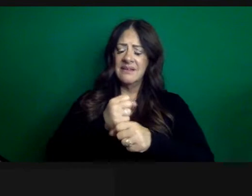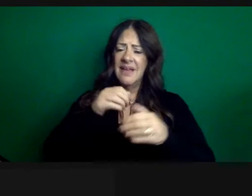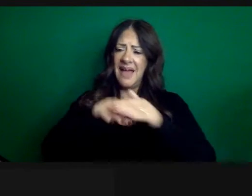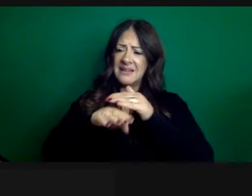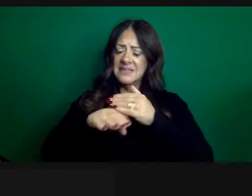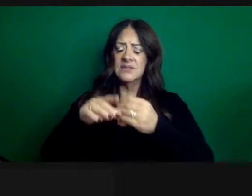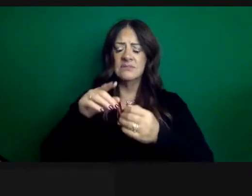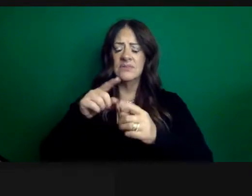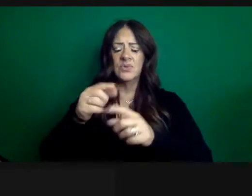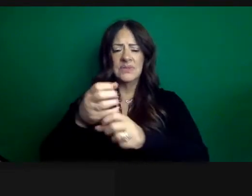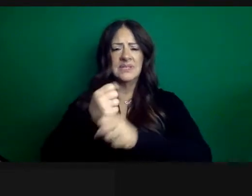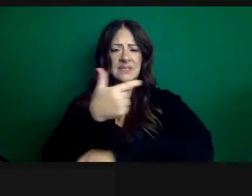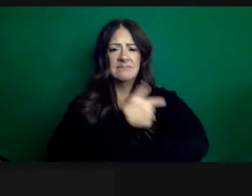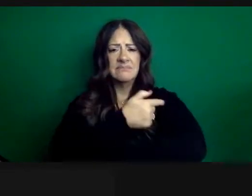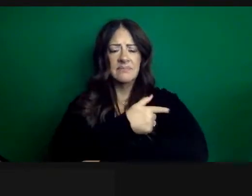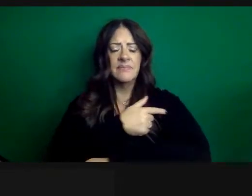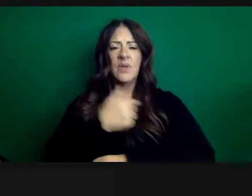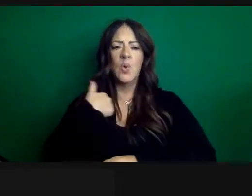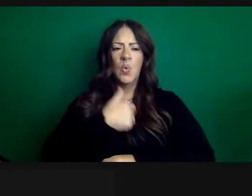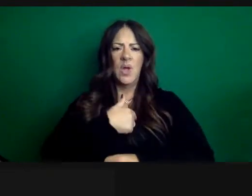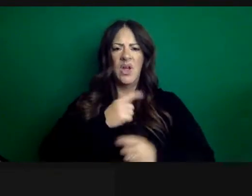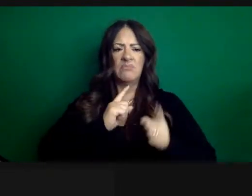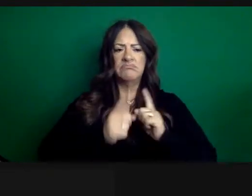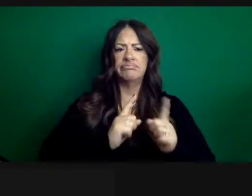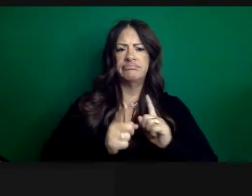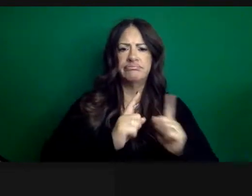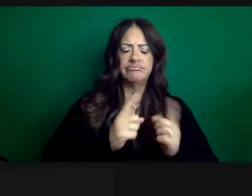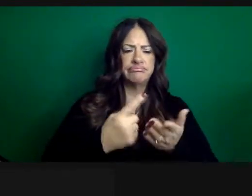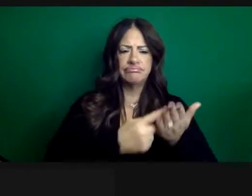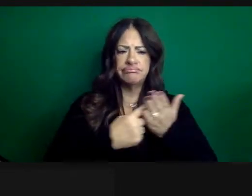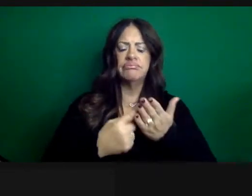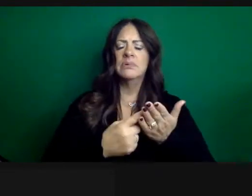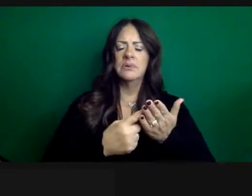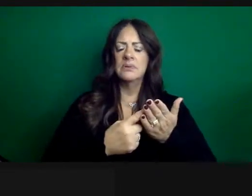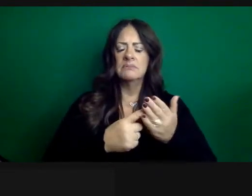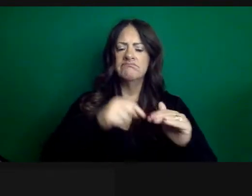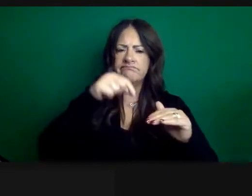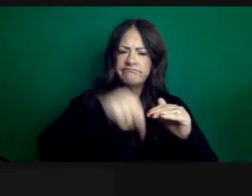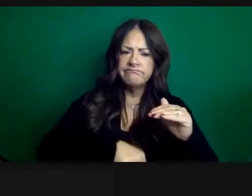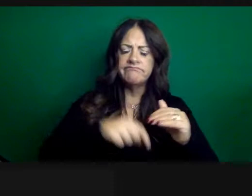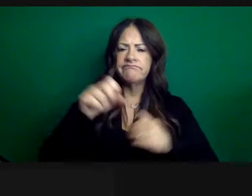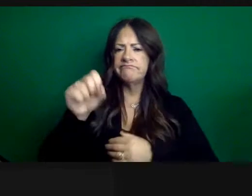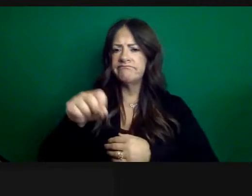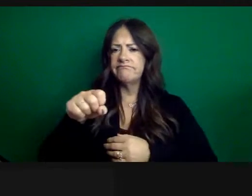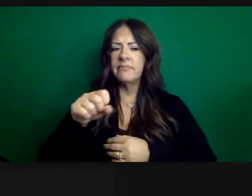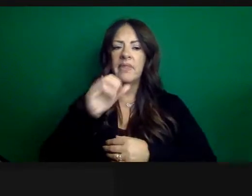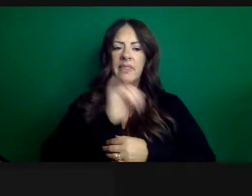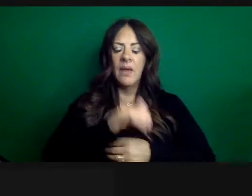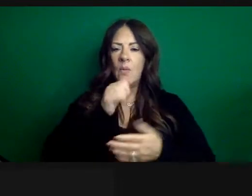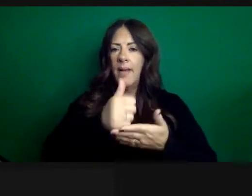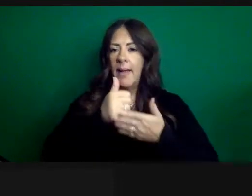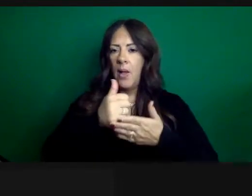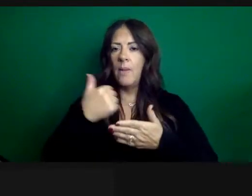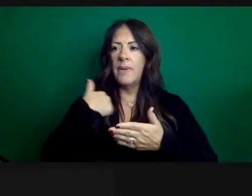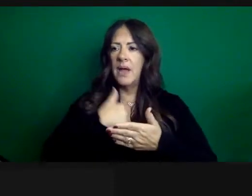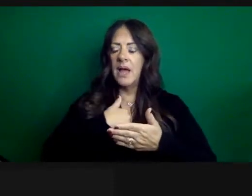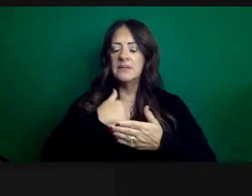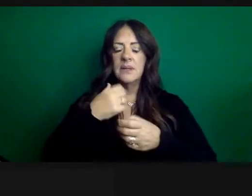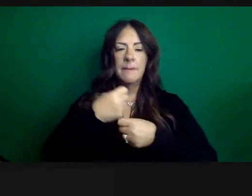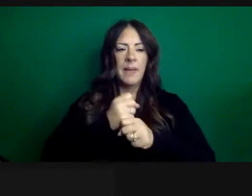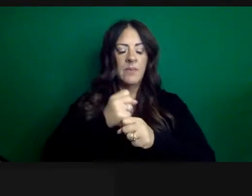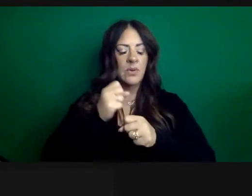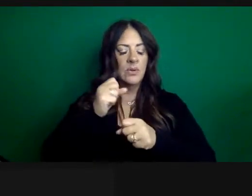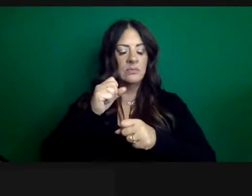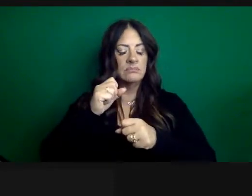So beginning some of those conversations more intensely, and that will help us drive the timeline as to